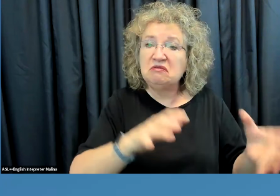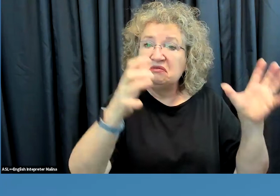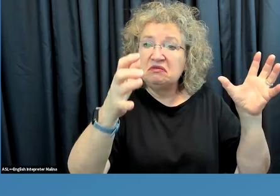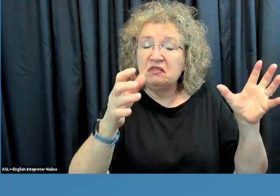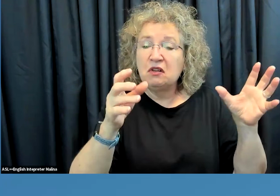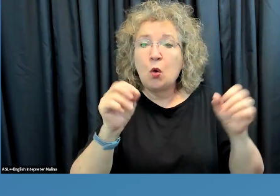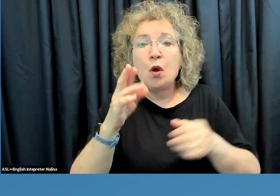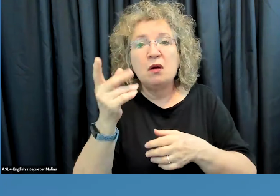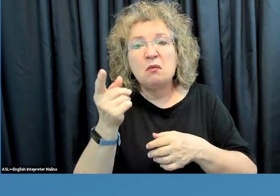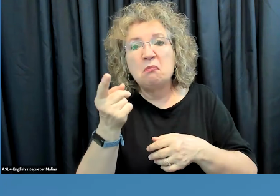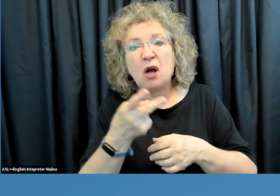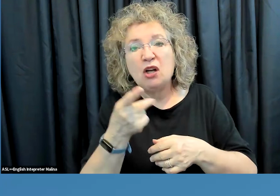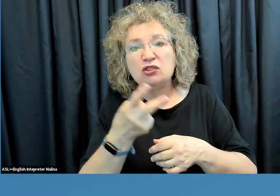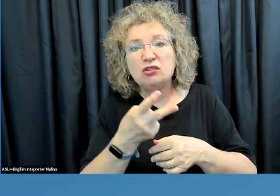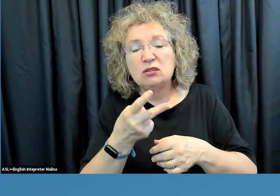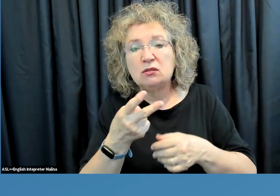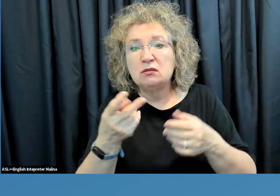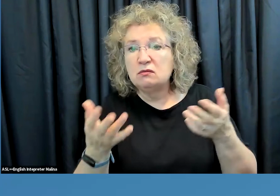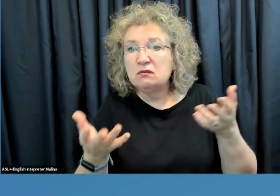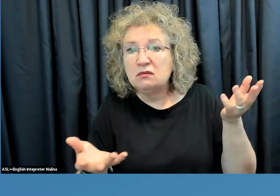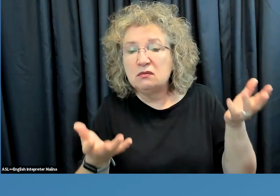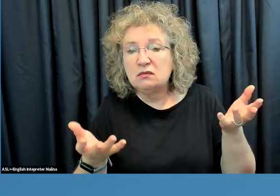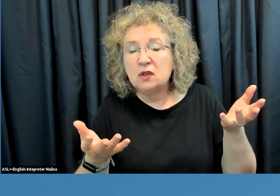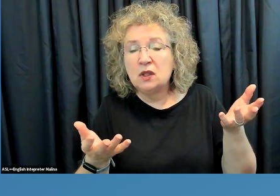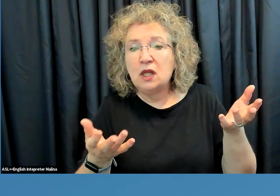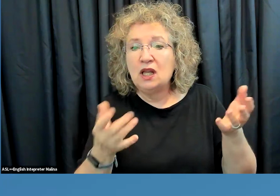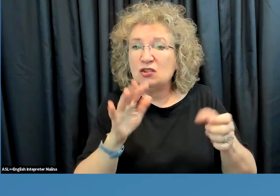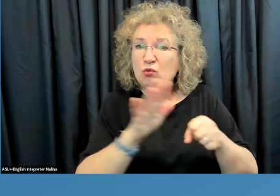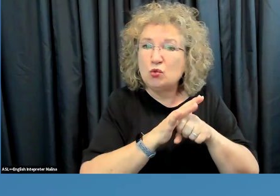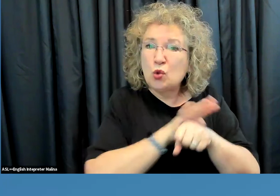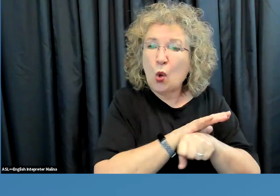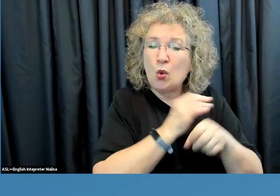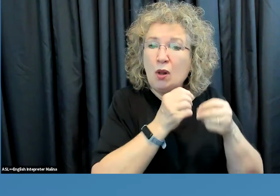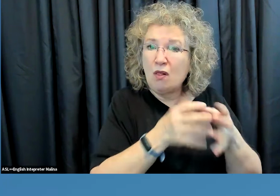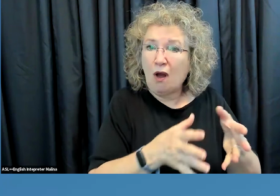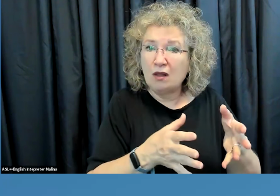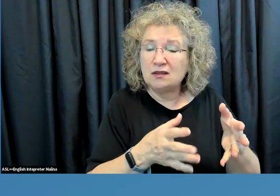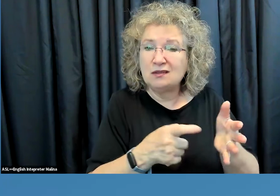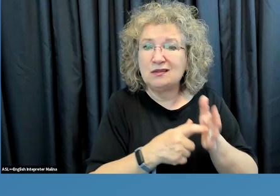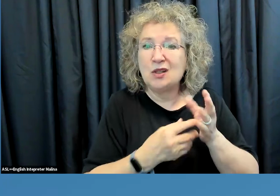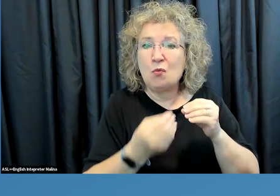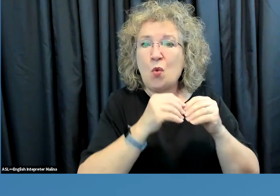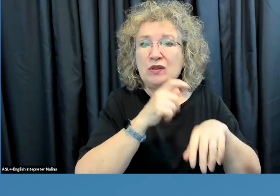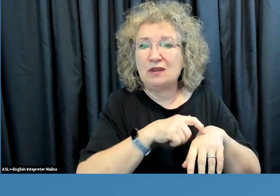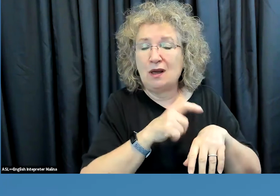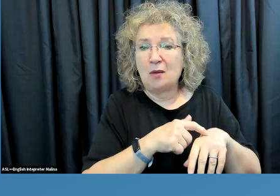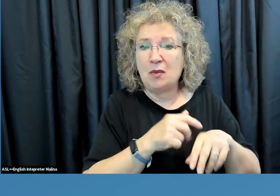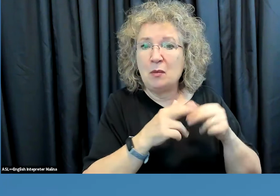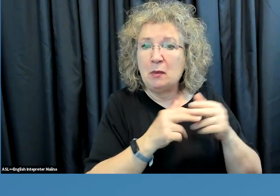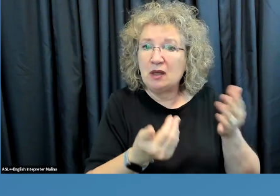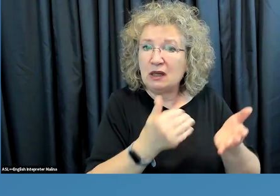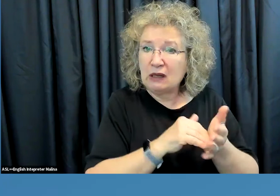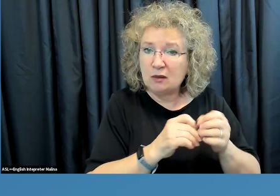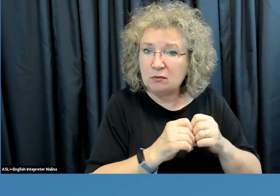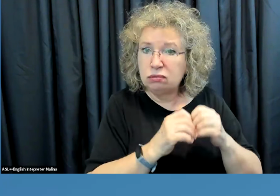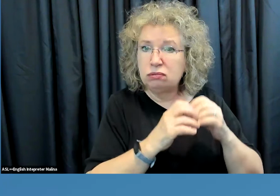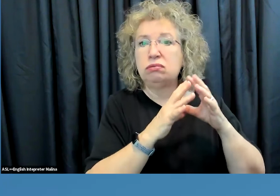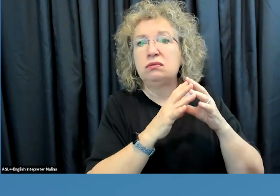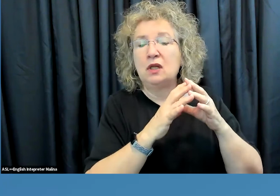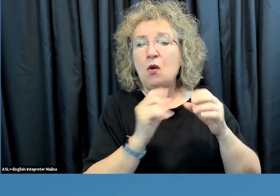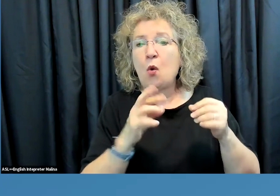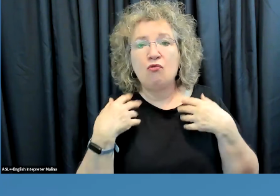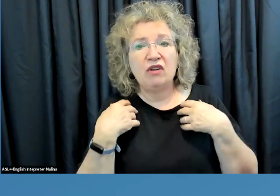loss? Of course, a total loss might take more time to rebuild and recover from. And then